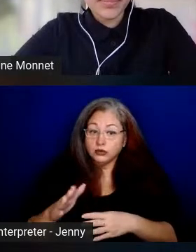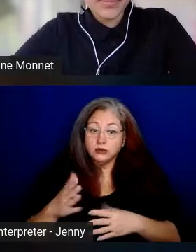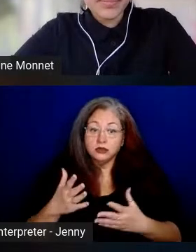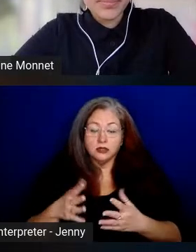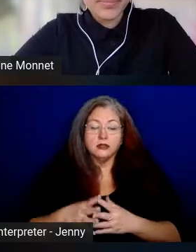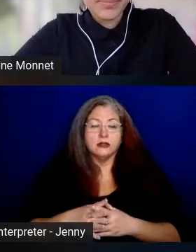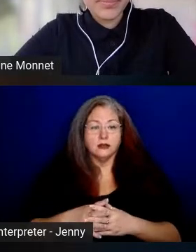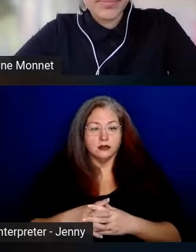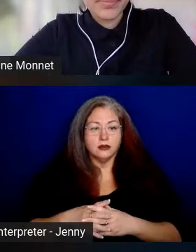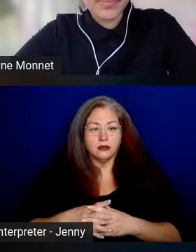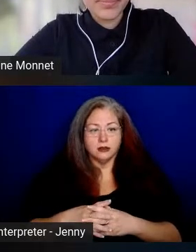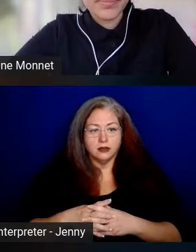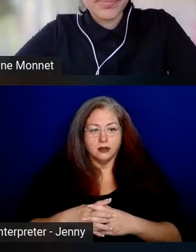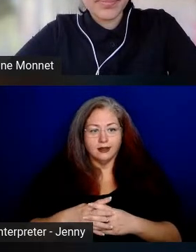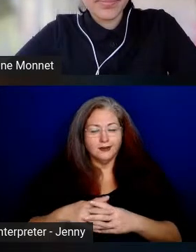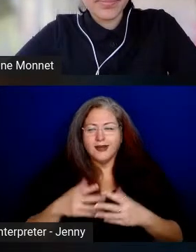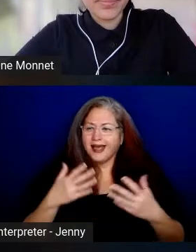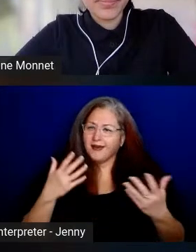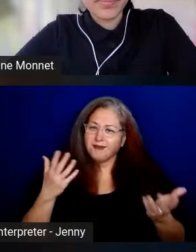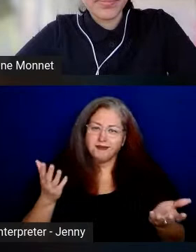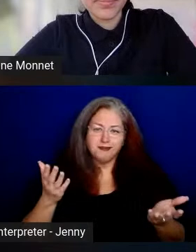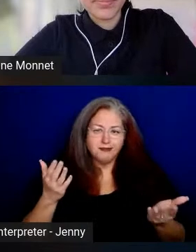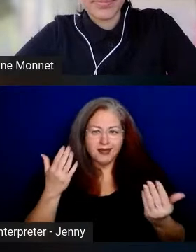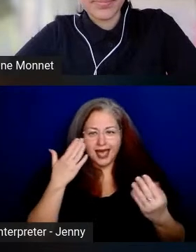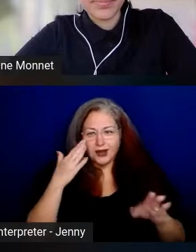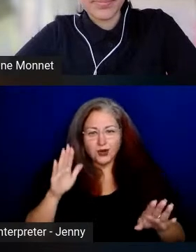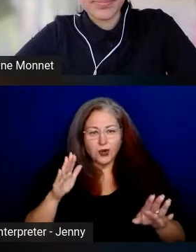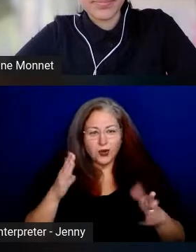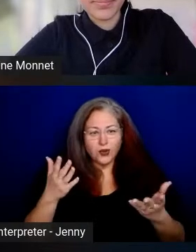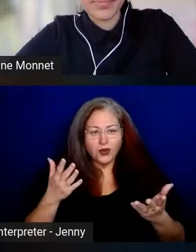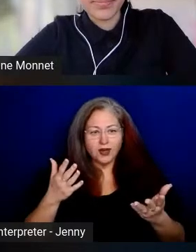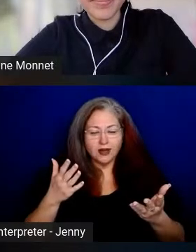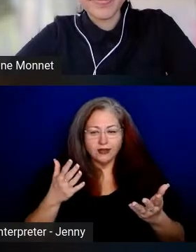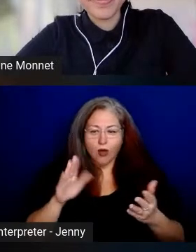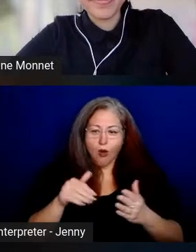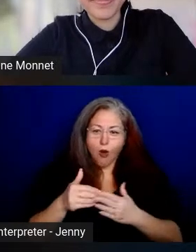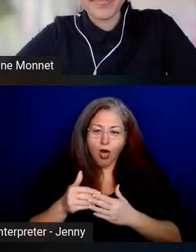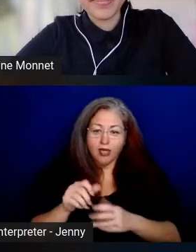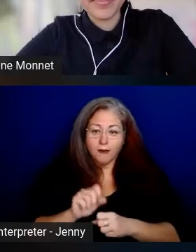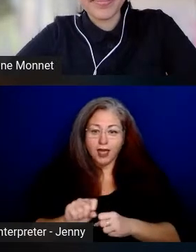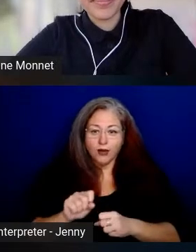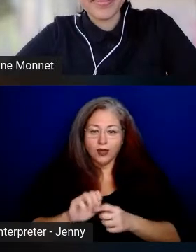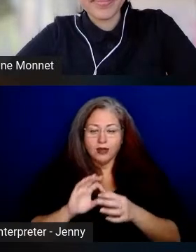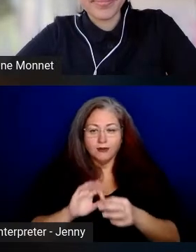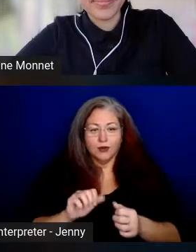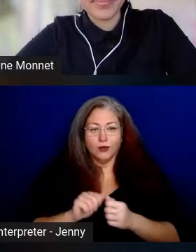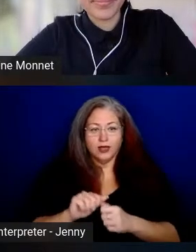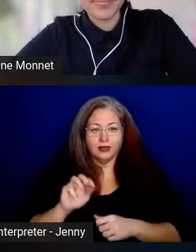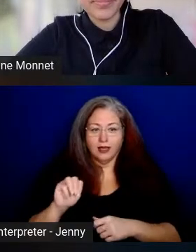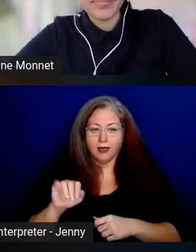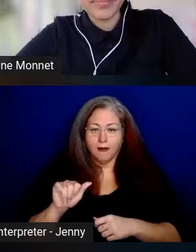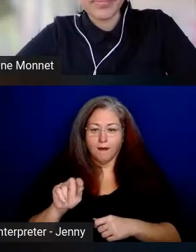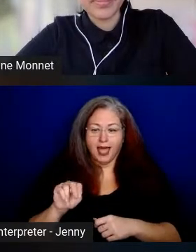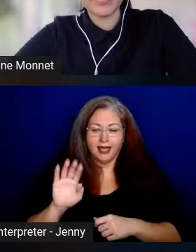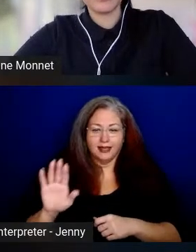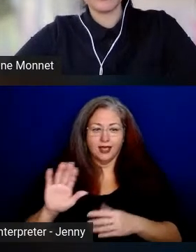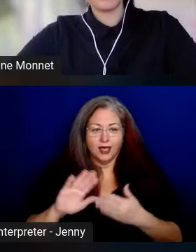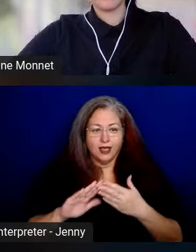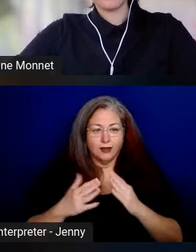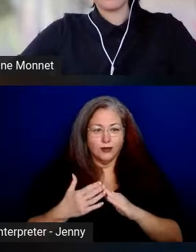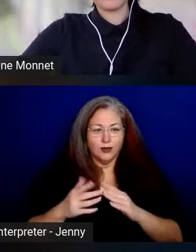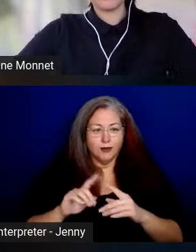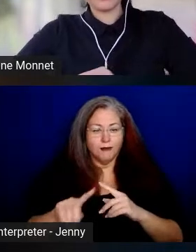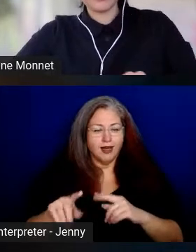And I don't know, all my work, it is about Mayan communities, but I don't think it